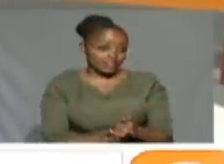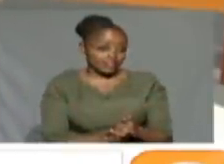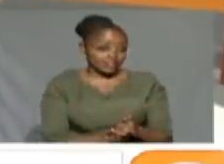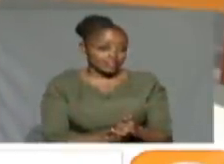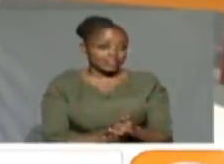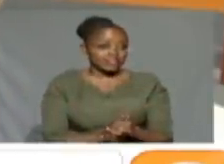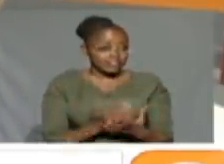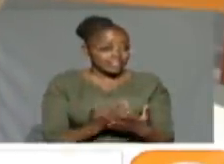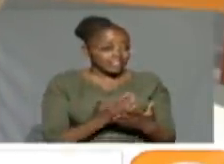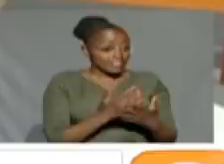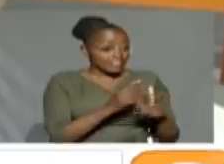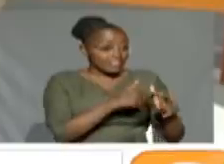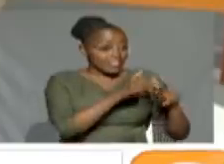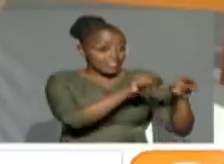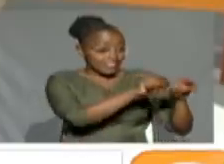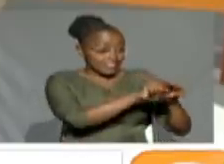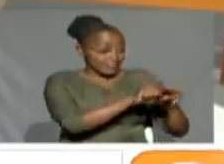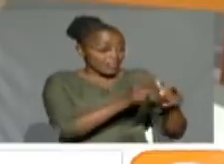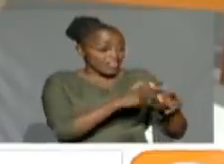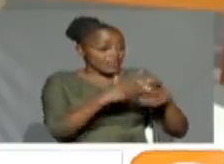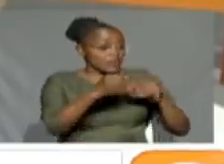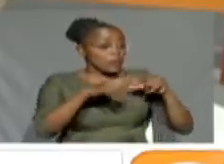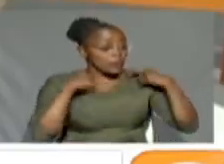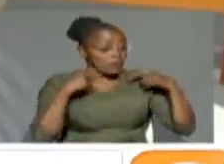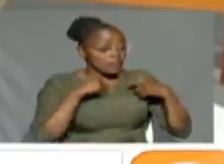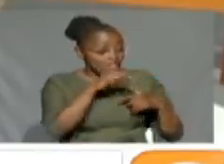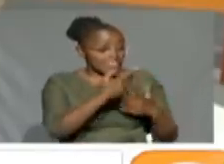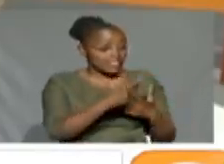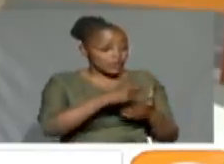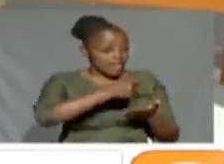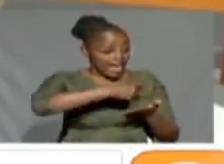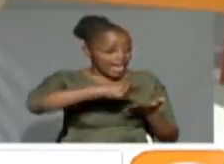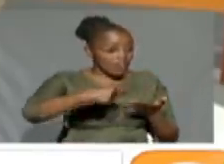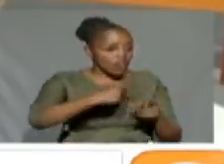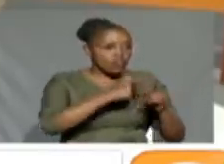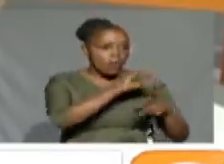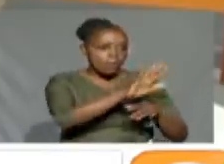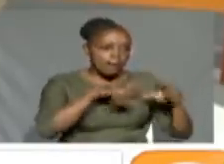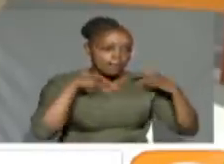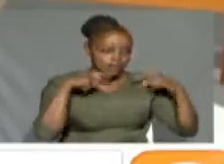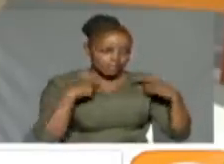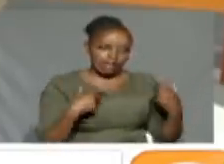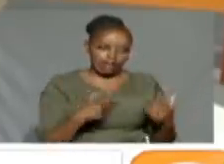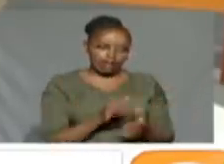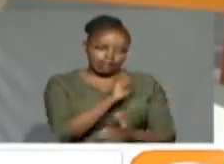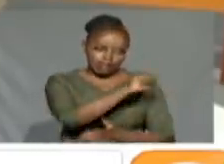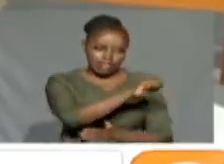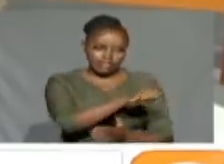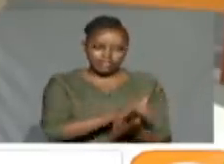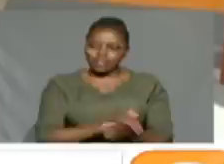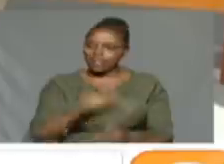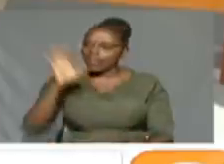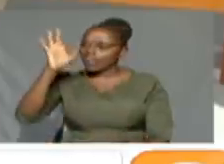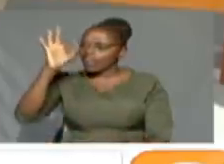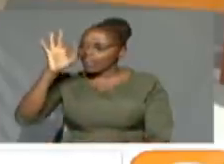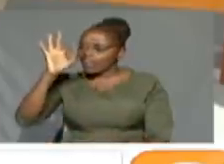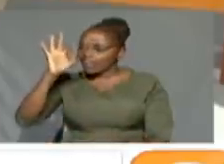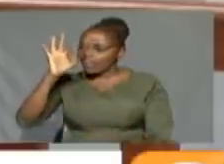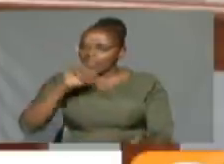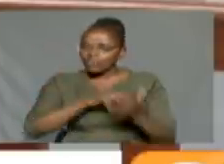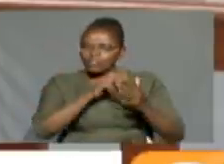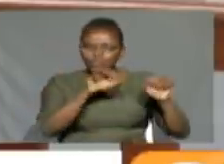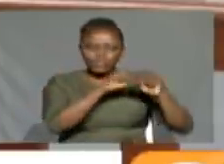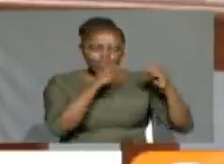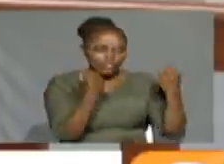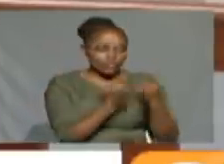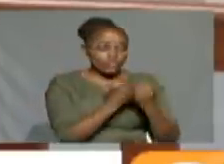Jeff. And you could go to your pastor and ask for a guarantee. From your pastor? From your pastor. Guy. It's called social